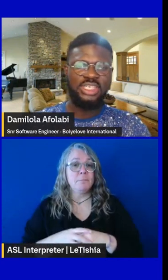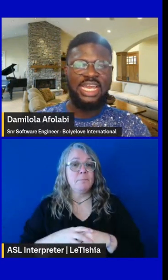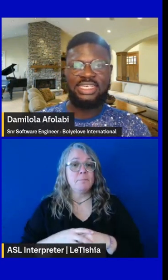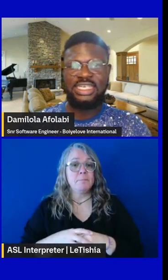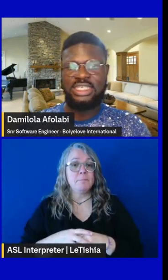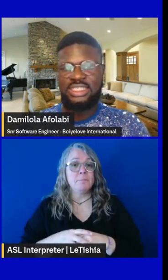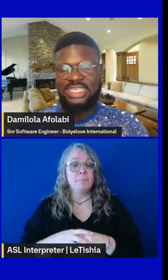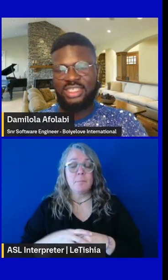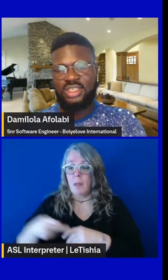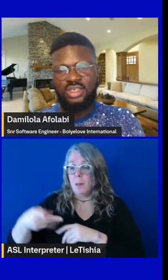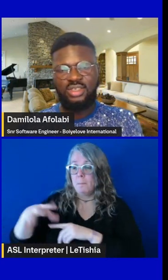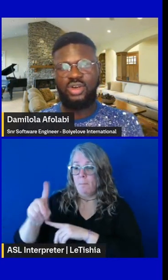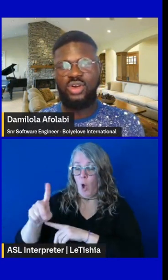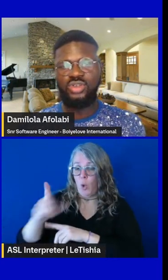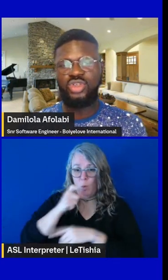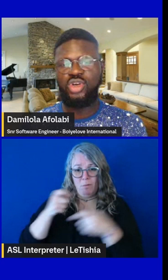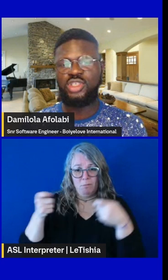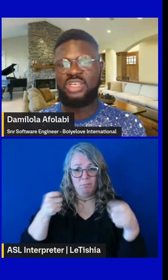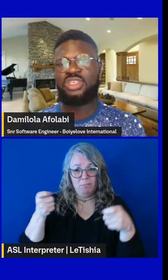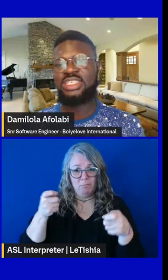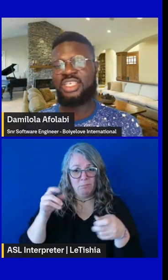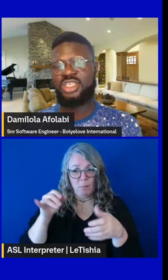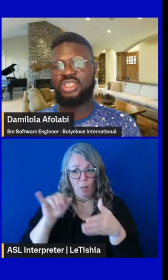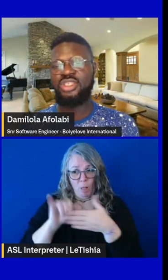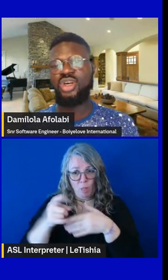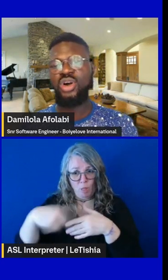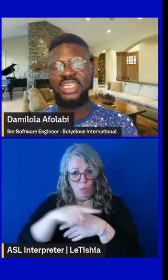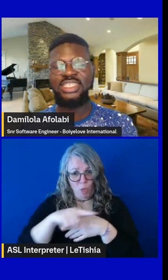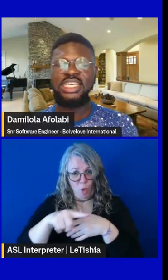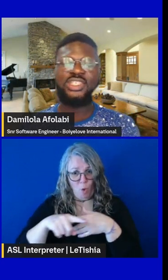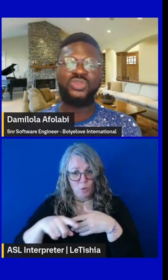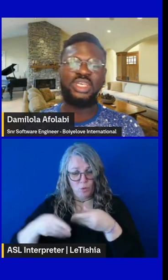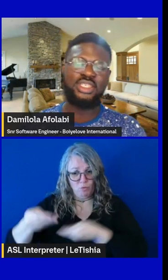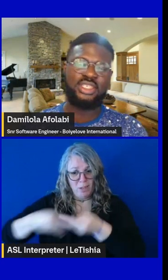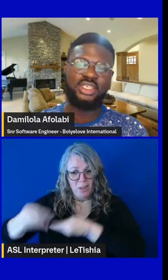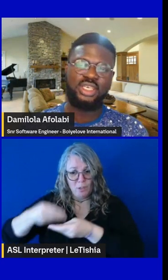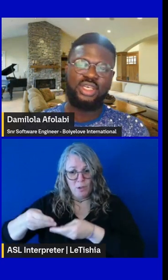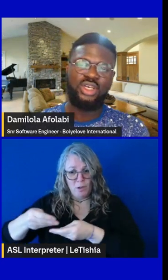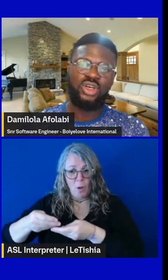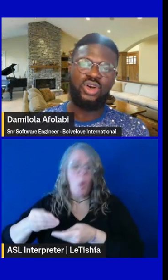The pod handling those customer transactions authenticates